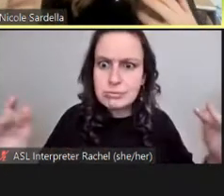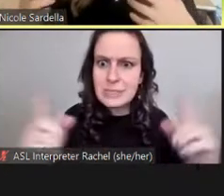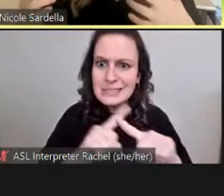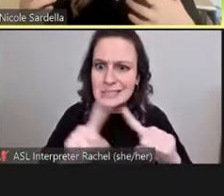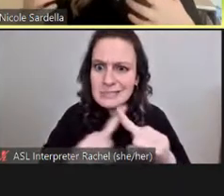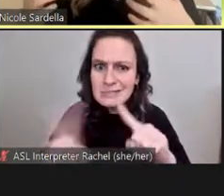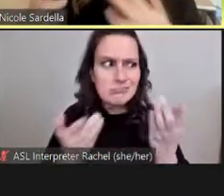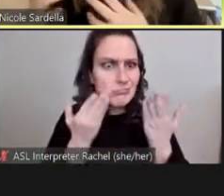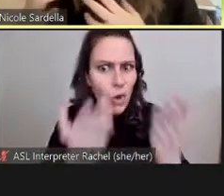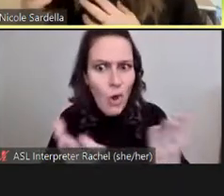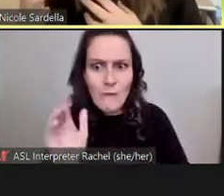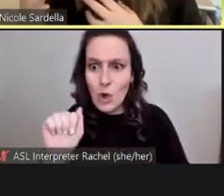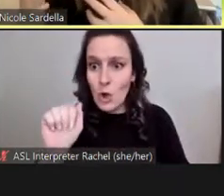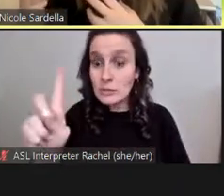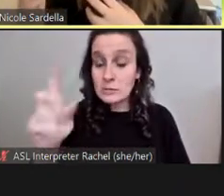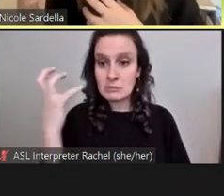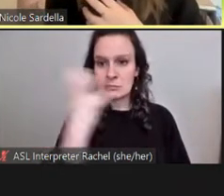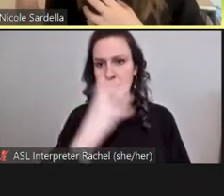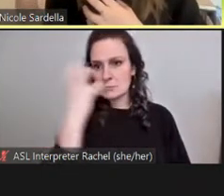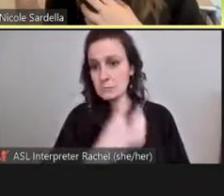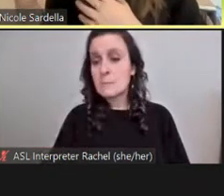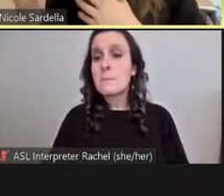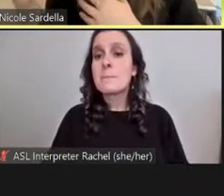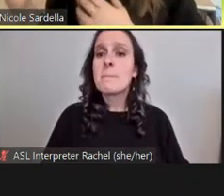of these